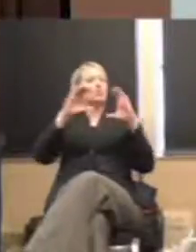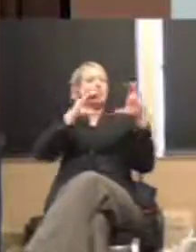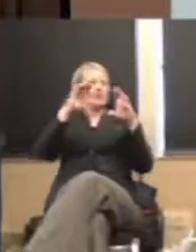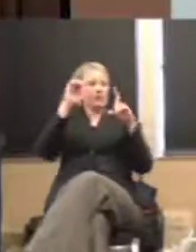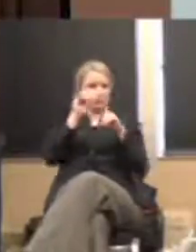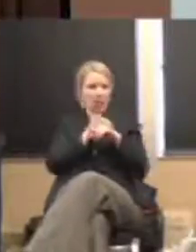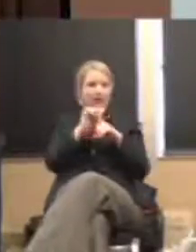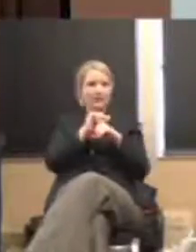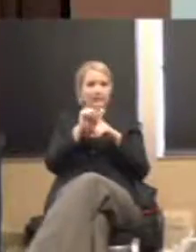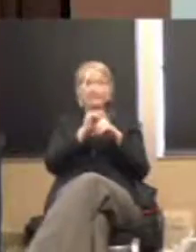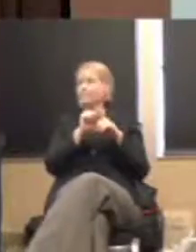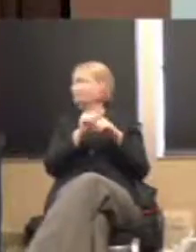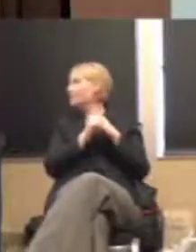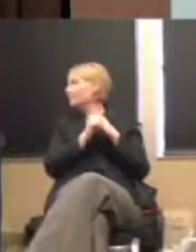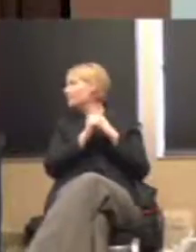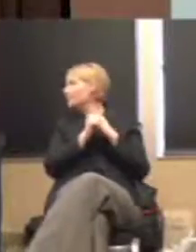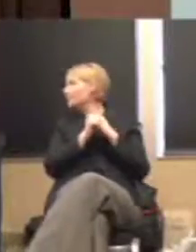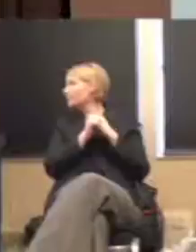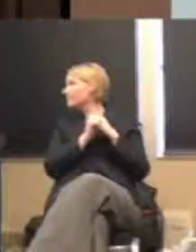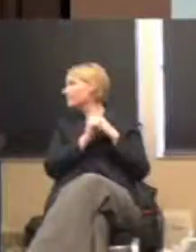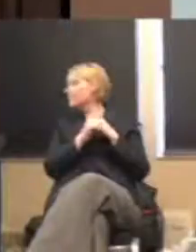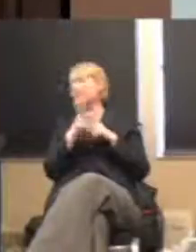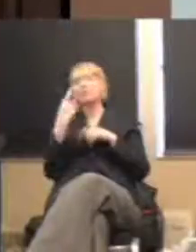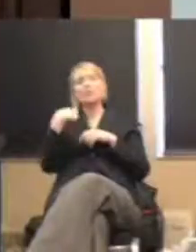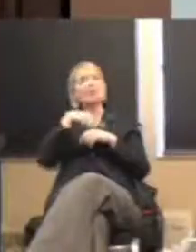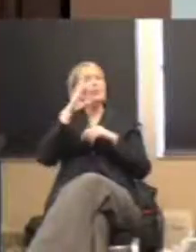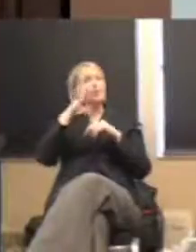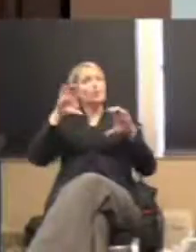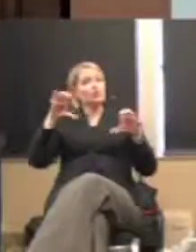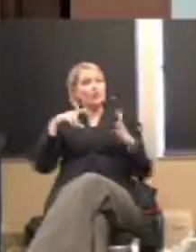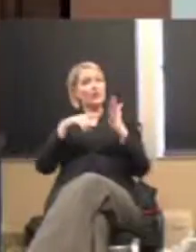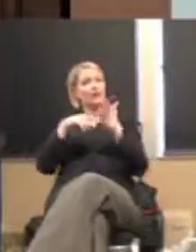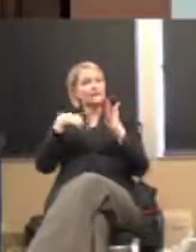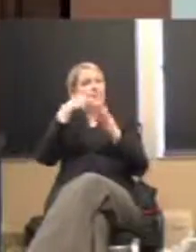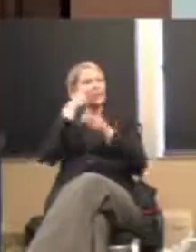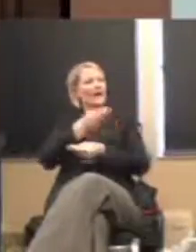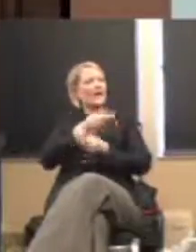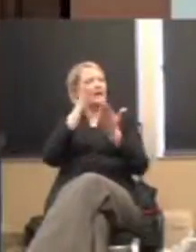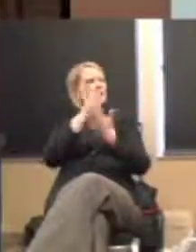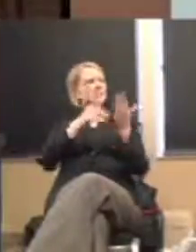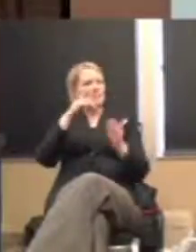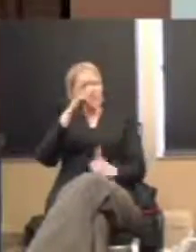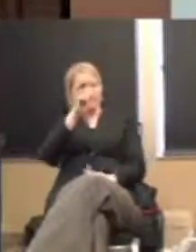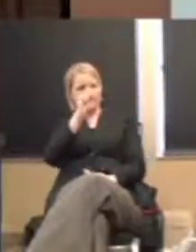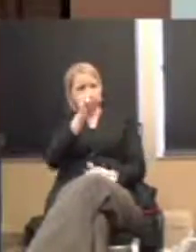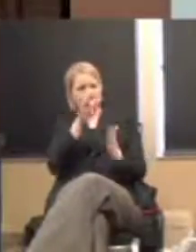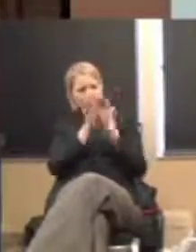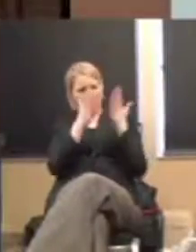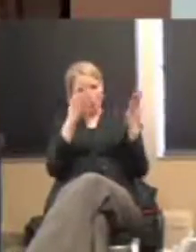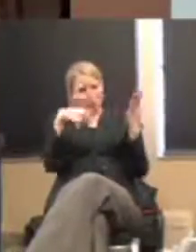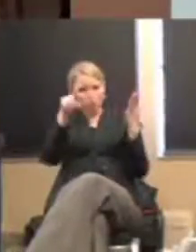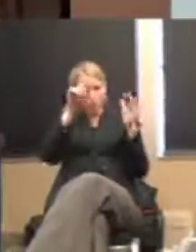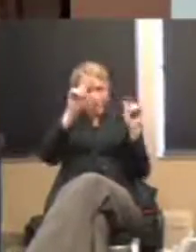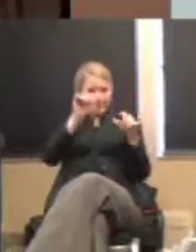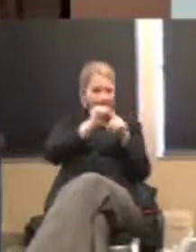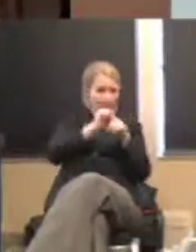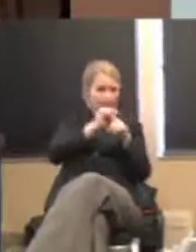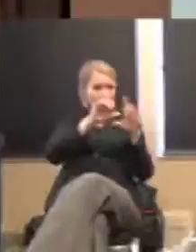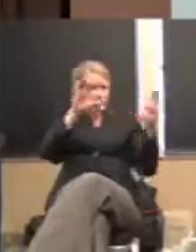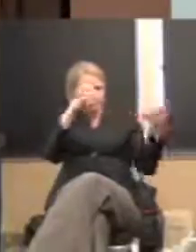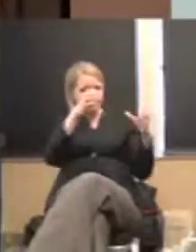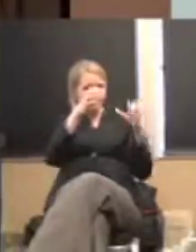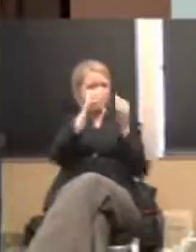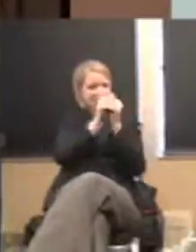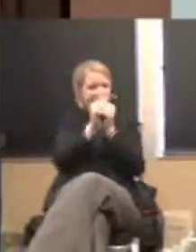training. And we're going to do this. We're going to hand out some PECS books. We're going to practice a little bit at your tables or in small